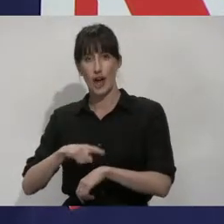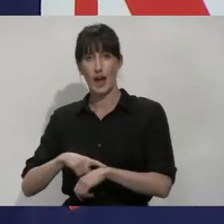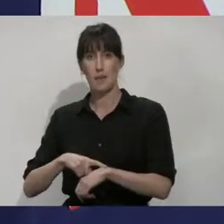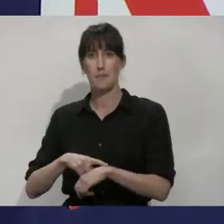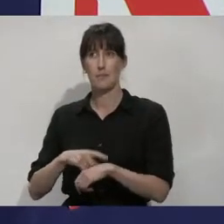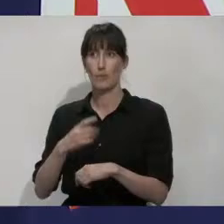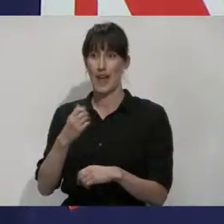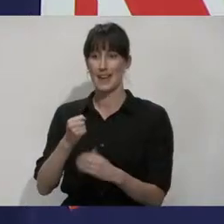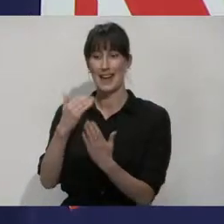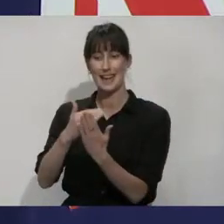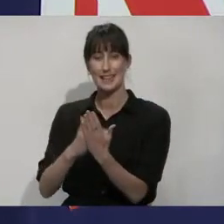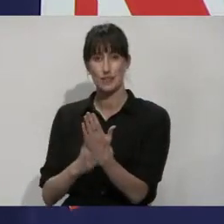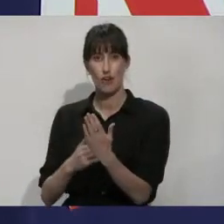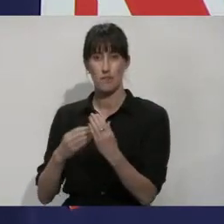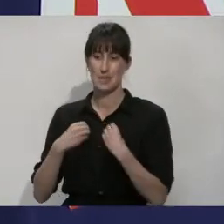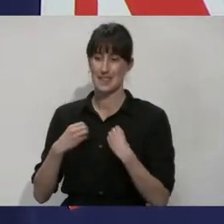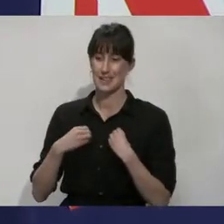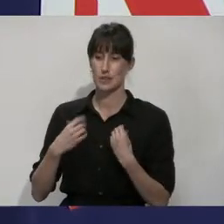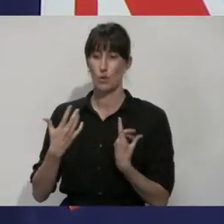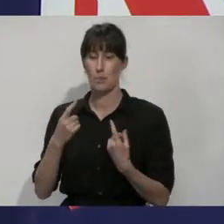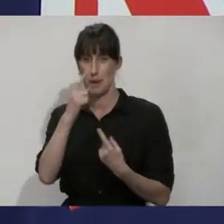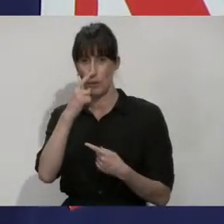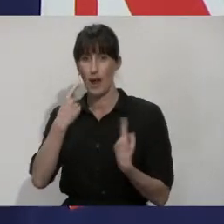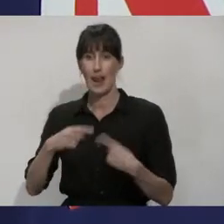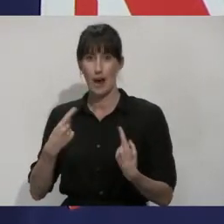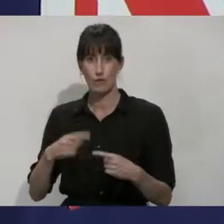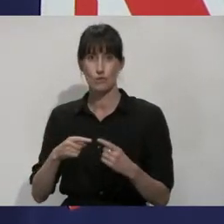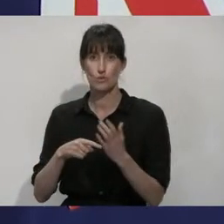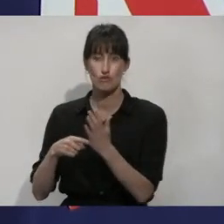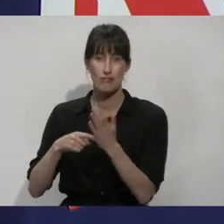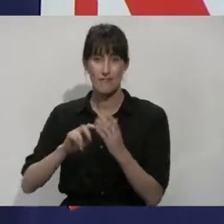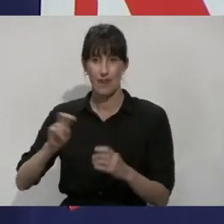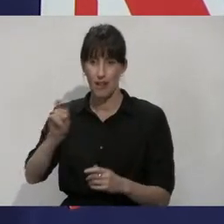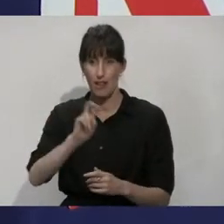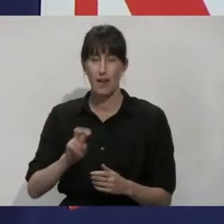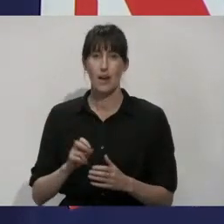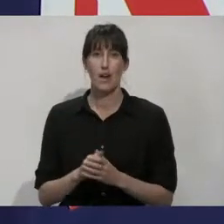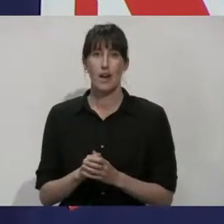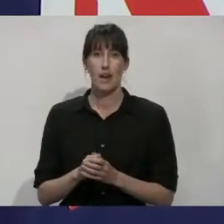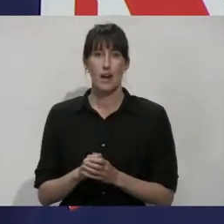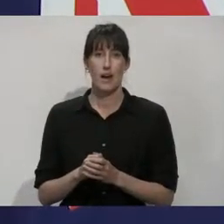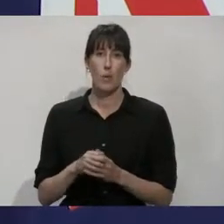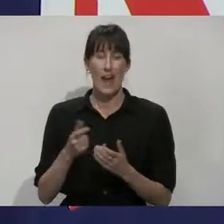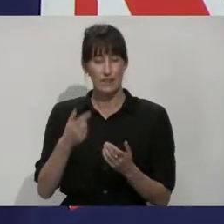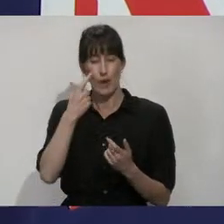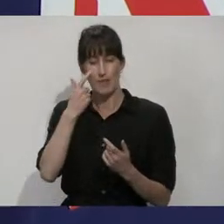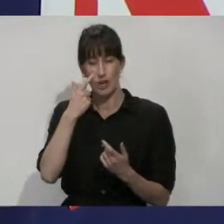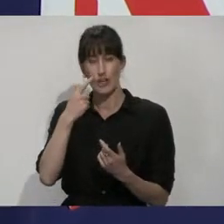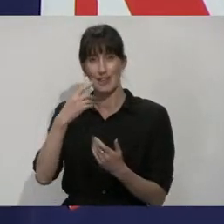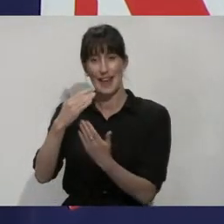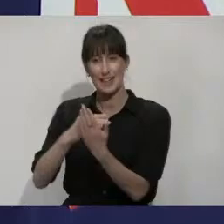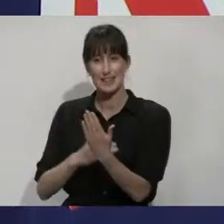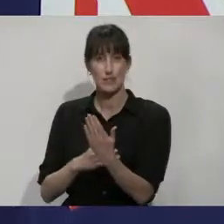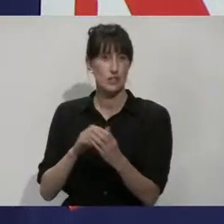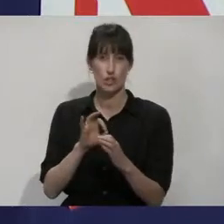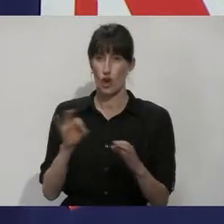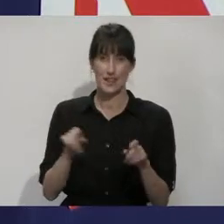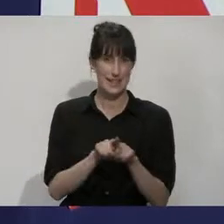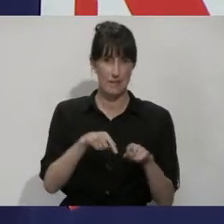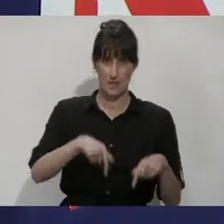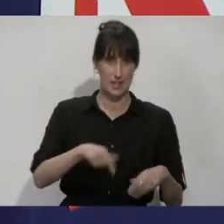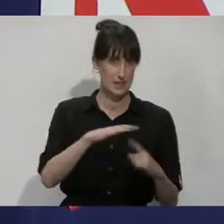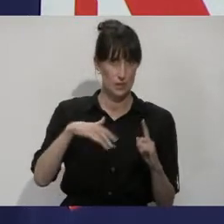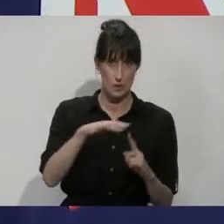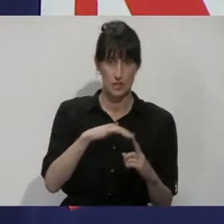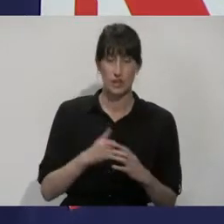to go back through again. Those exemptions fast-tracked, given it's an animal welfare issue? We're obviously, if there are animal welfare considerations at play here,